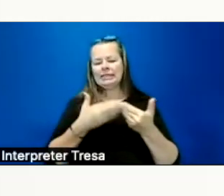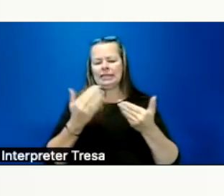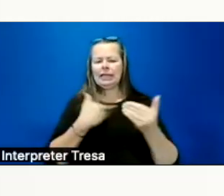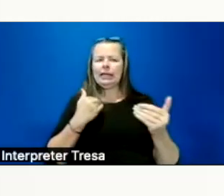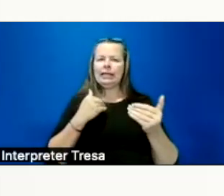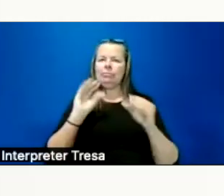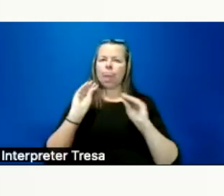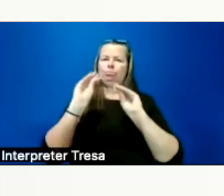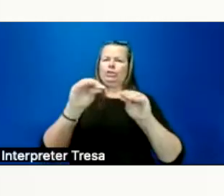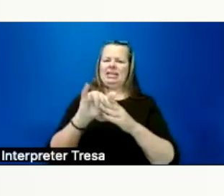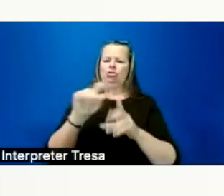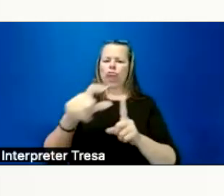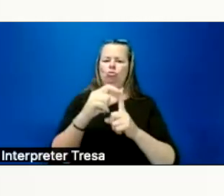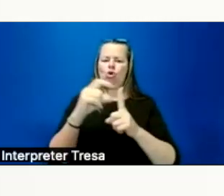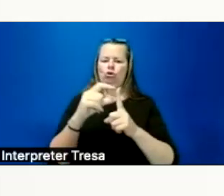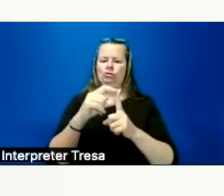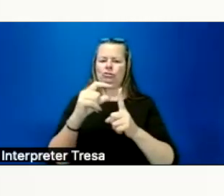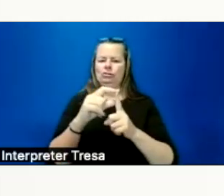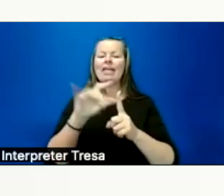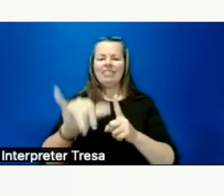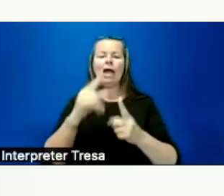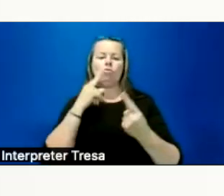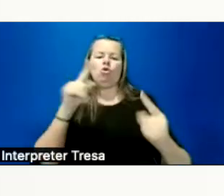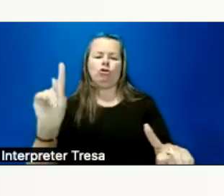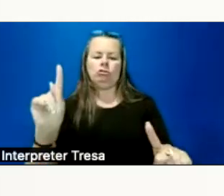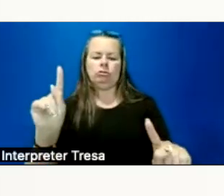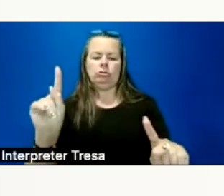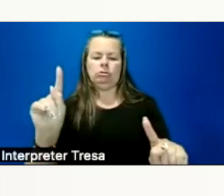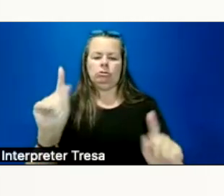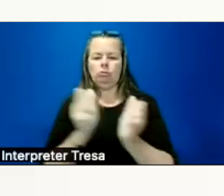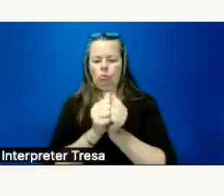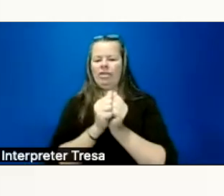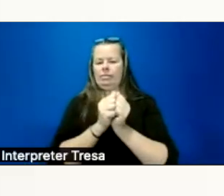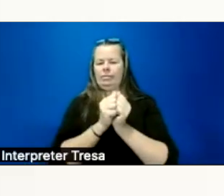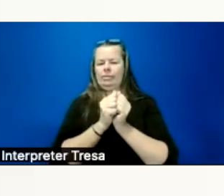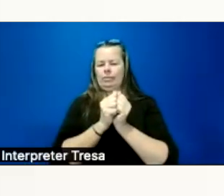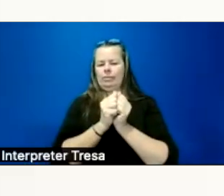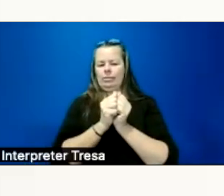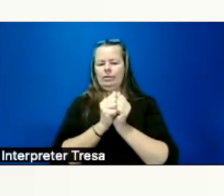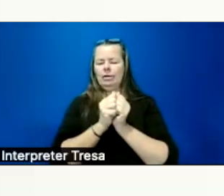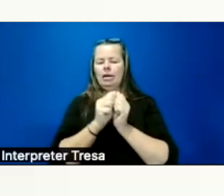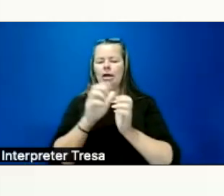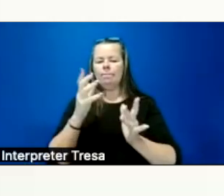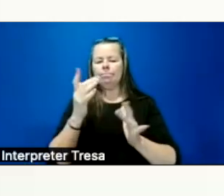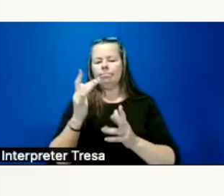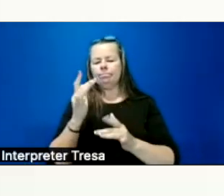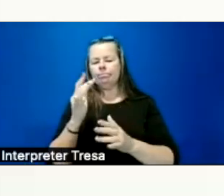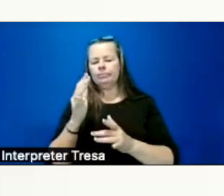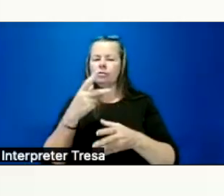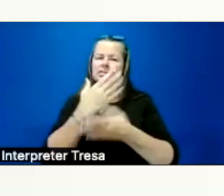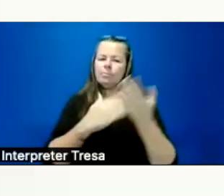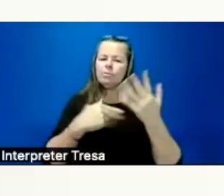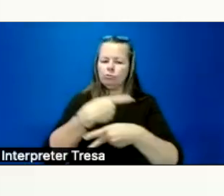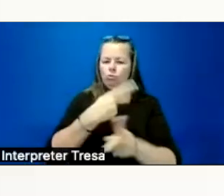actually working. So nothing to do with feelings, nothing to do with something which